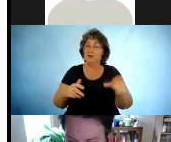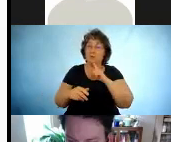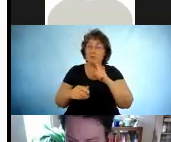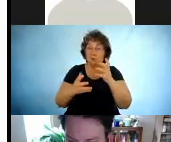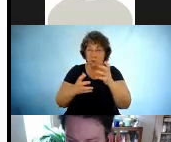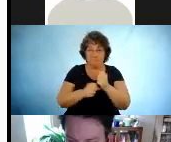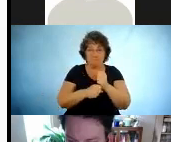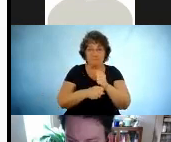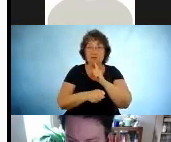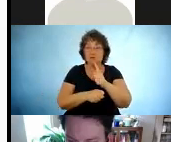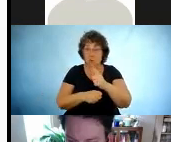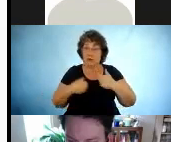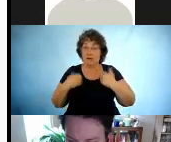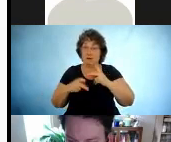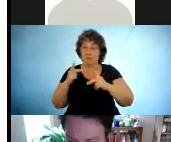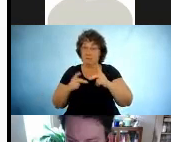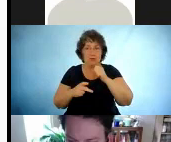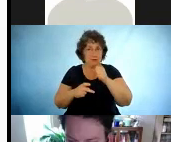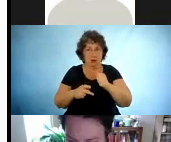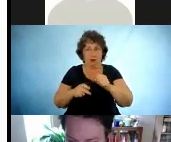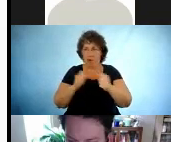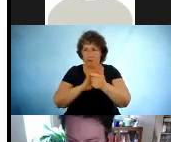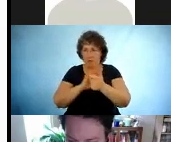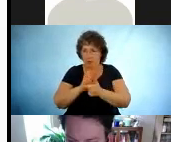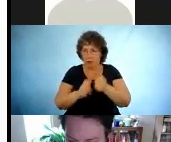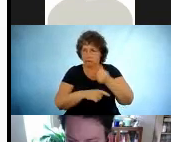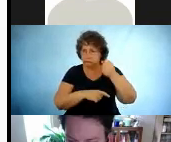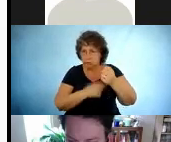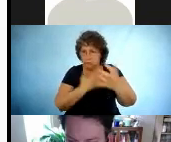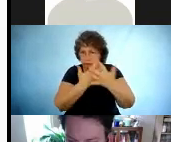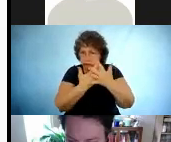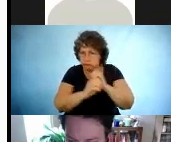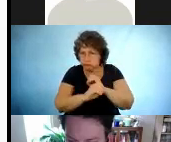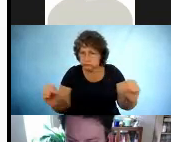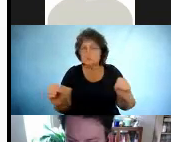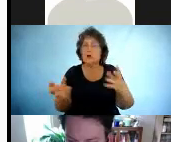juvenile justice system, but out of any kind of institutions and